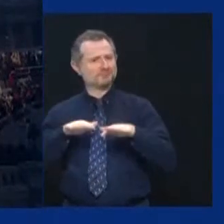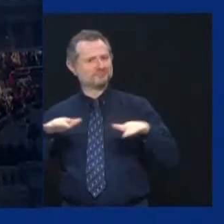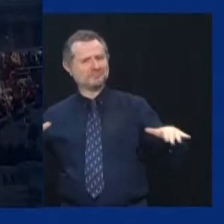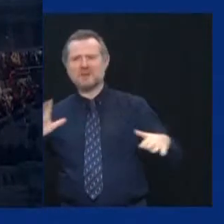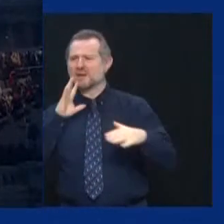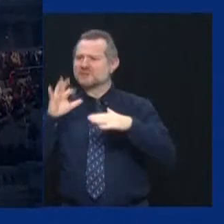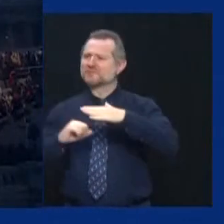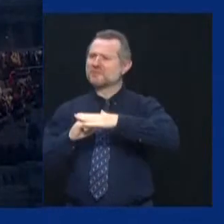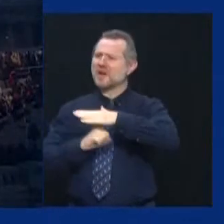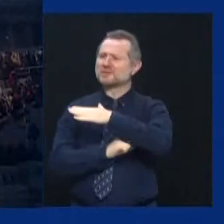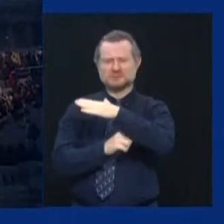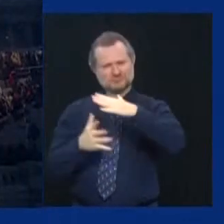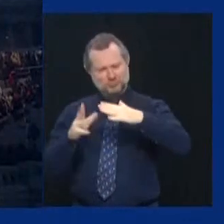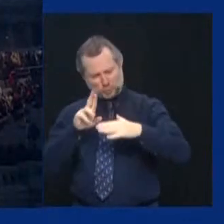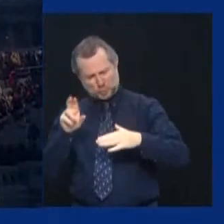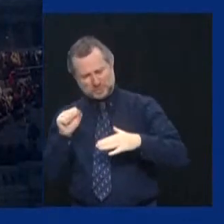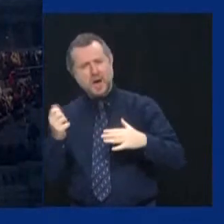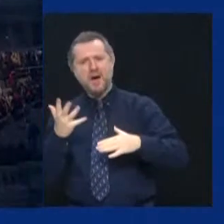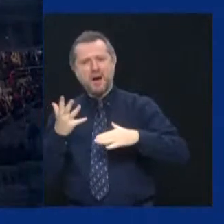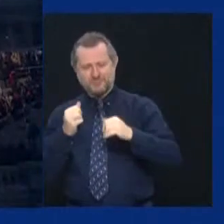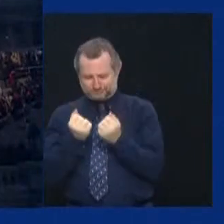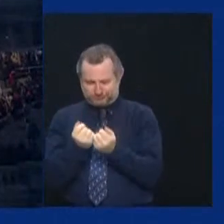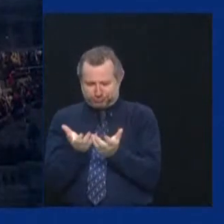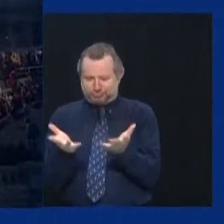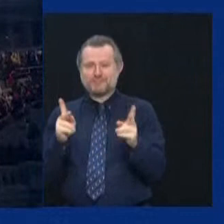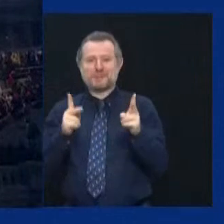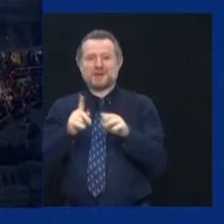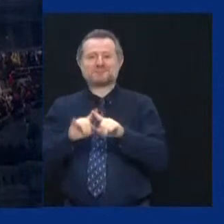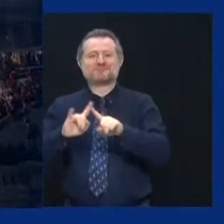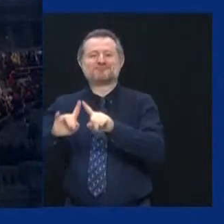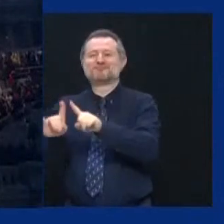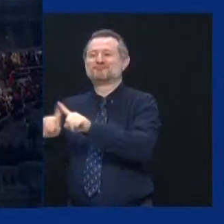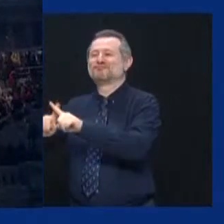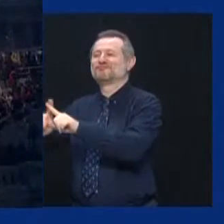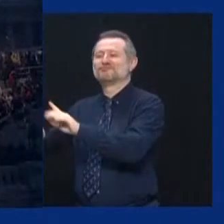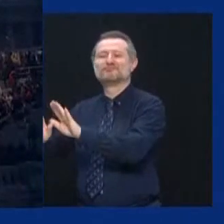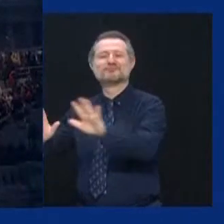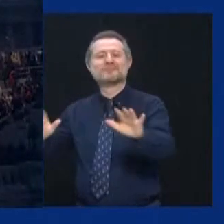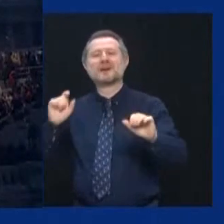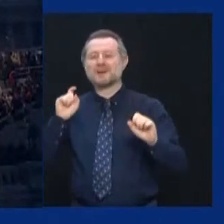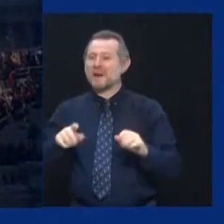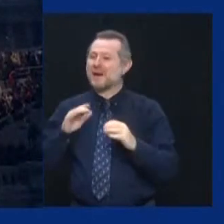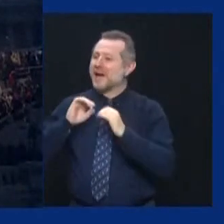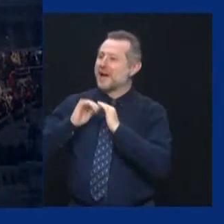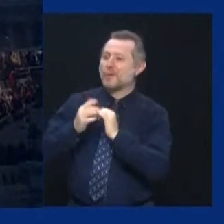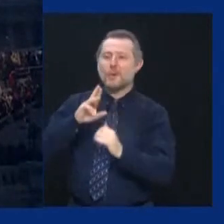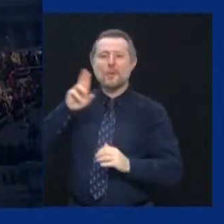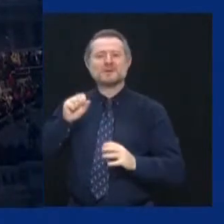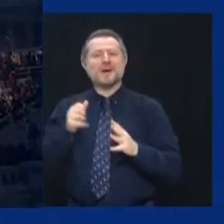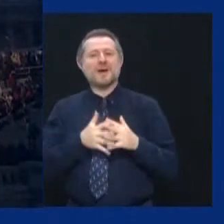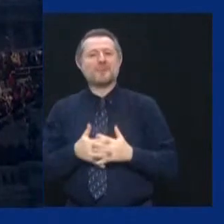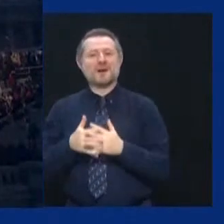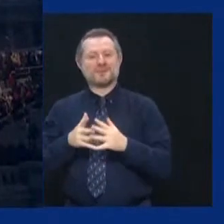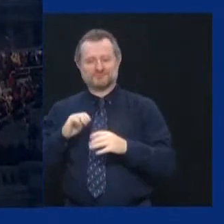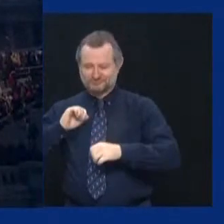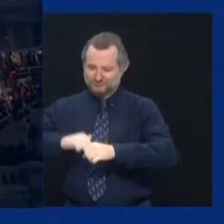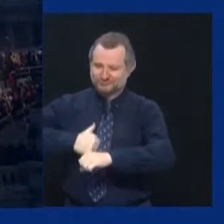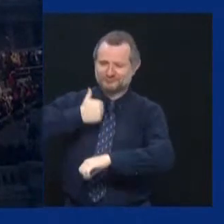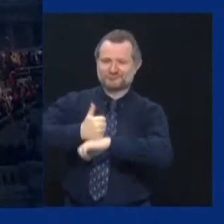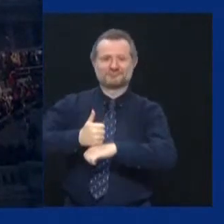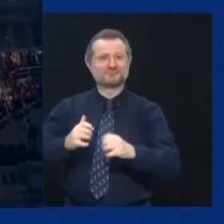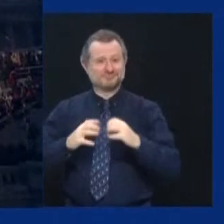different. That was how we were formed. That is the American franchise. When